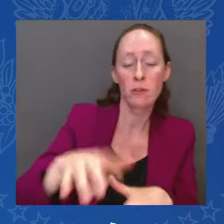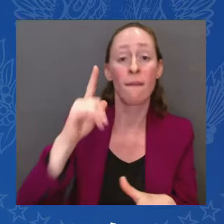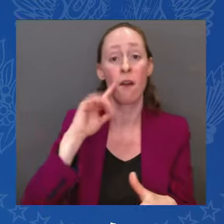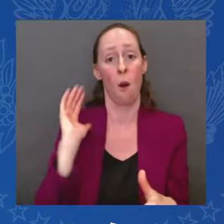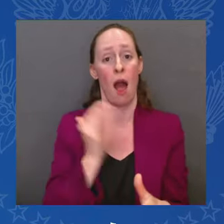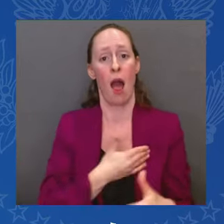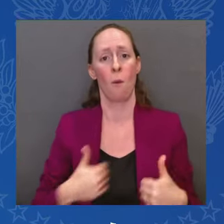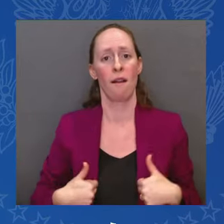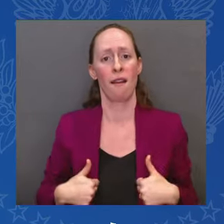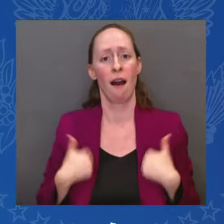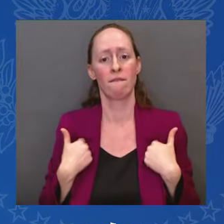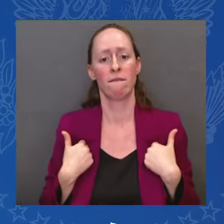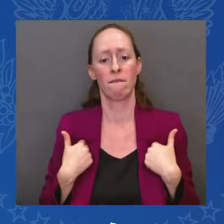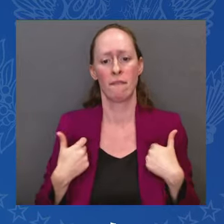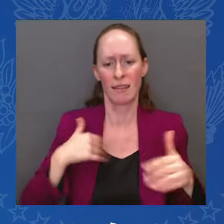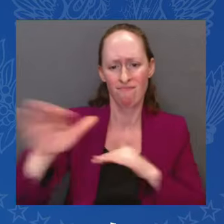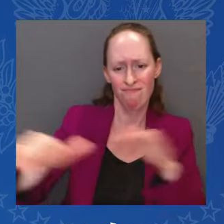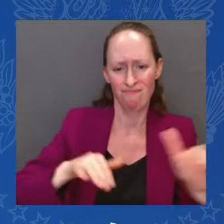demand safe communities.